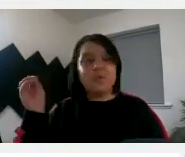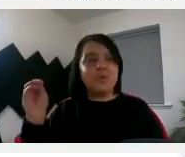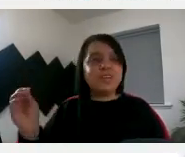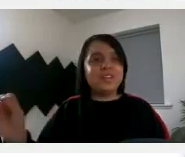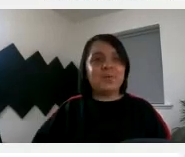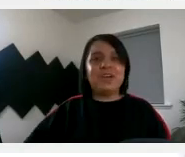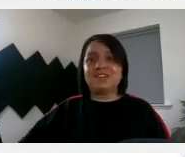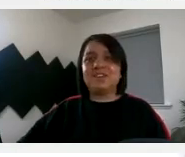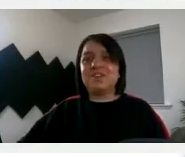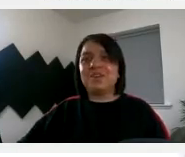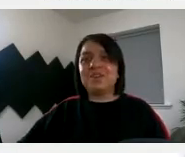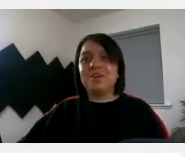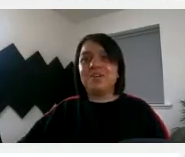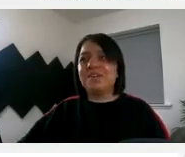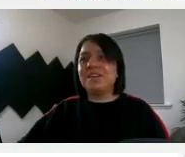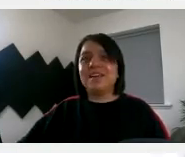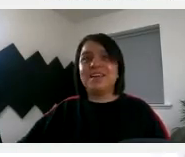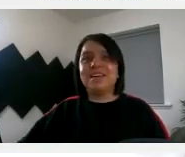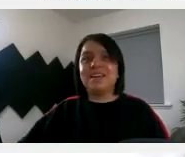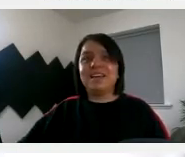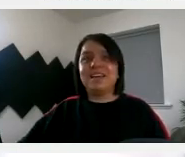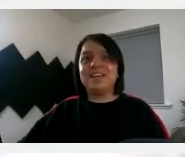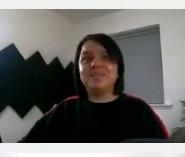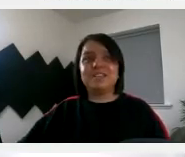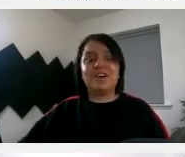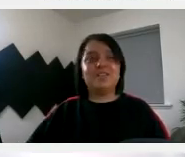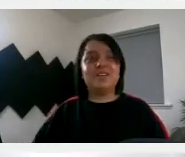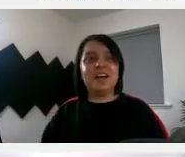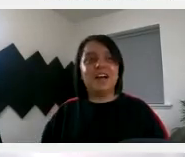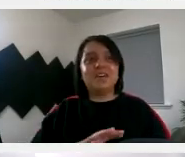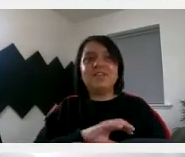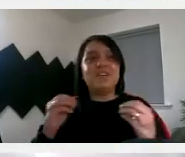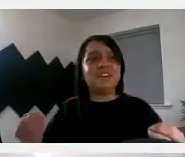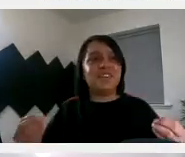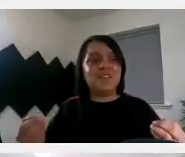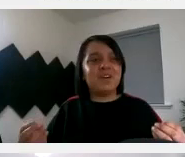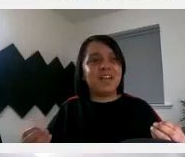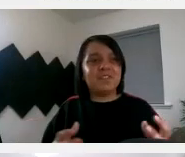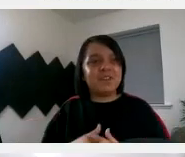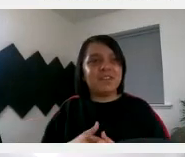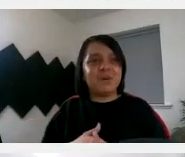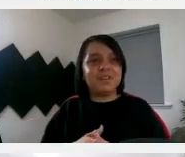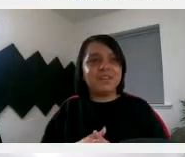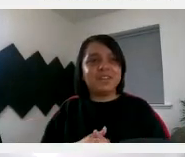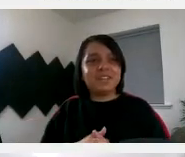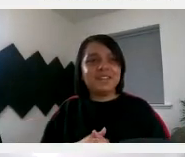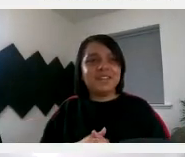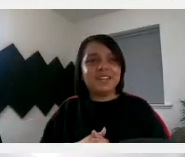Another word that we actually love is piss off. I don't know if you guys have ever heard that. Have you heard that one?